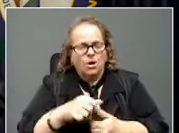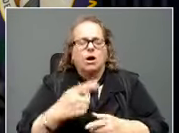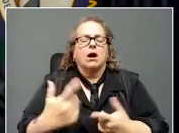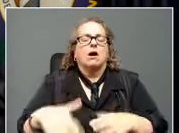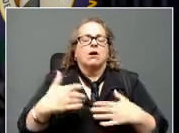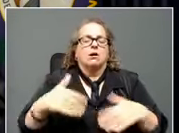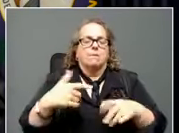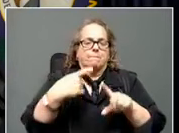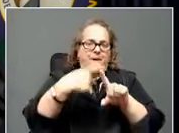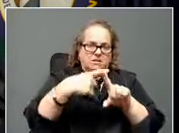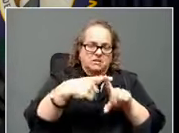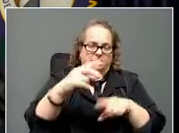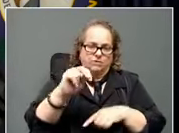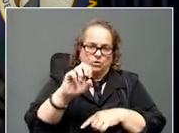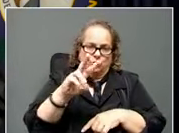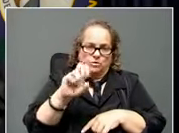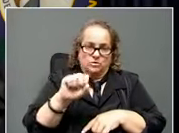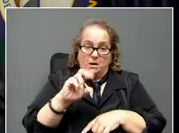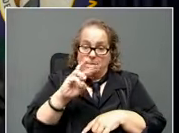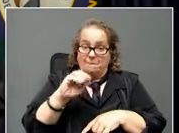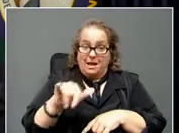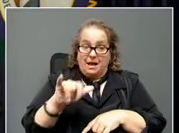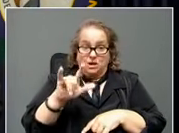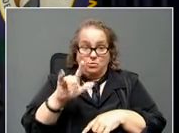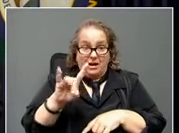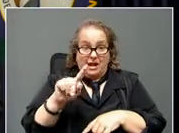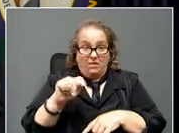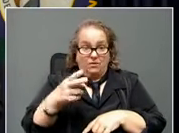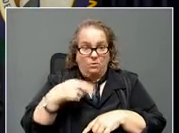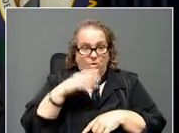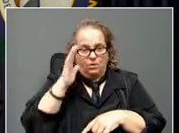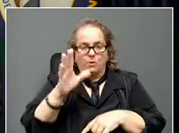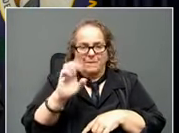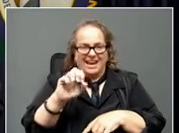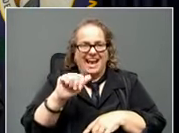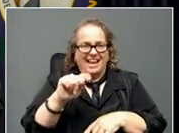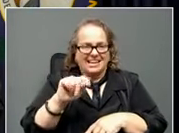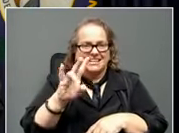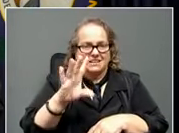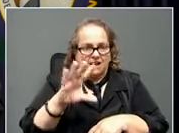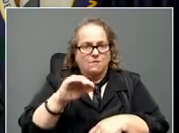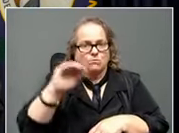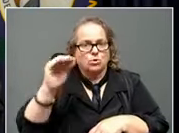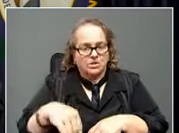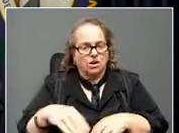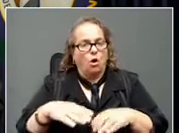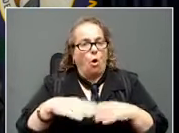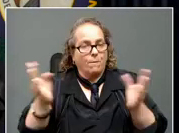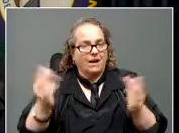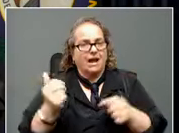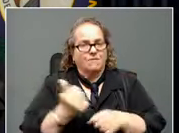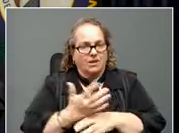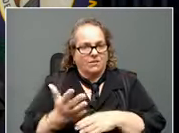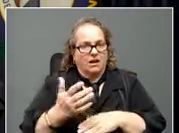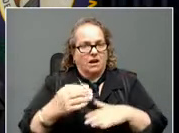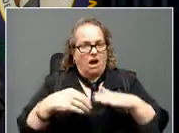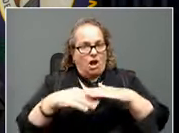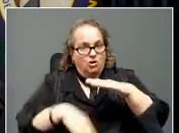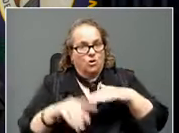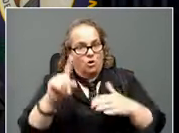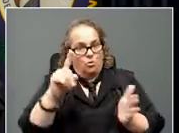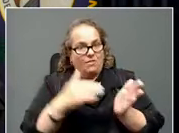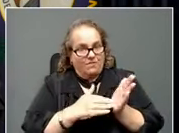there. By May 28th, we're going to be at 75% capacity and everything under 1,000. Now, do I think